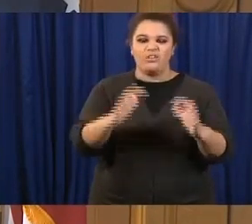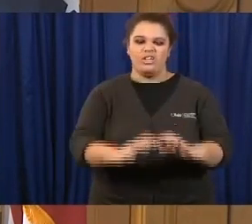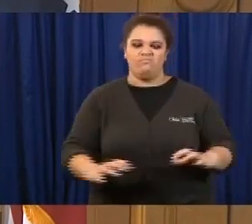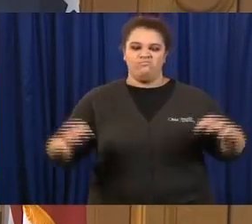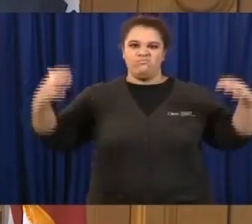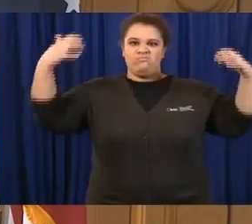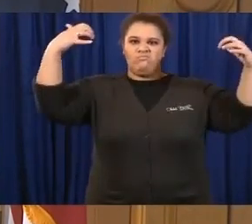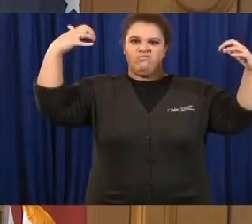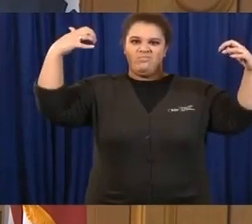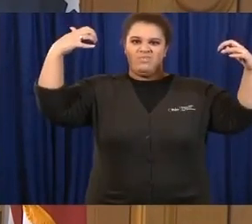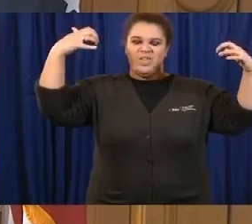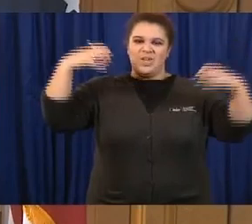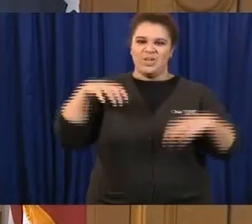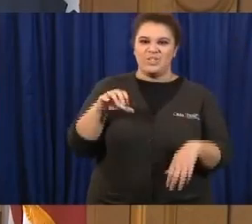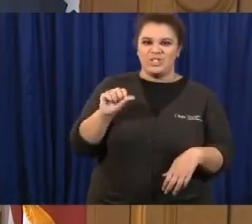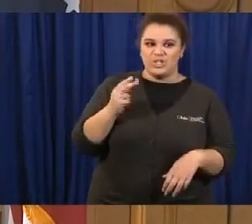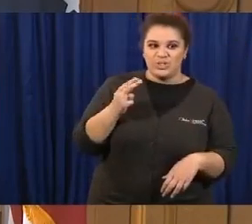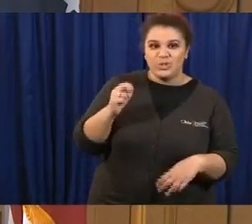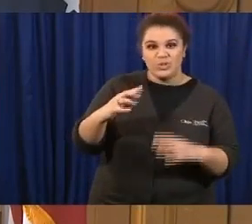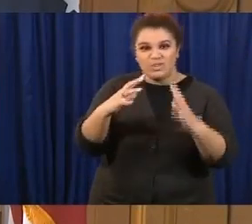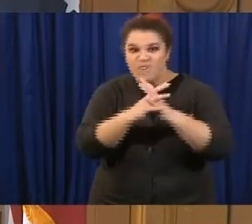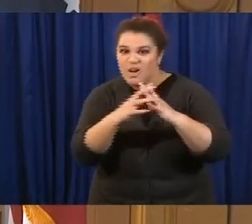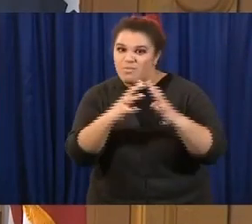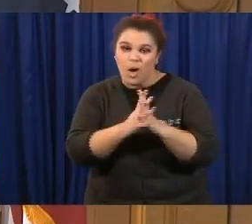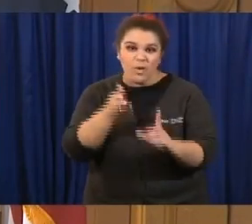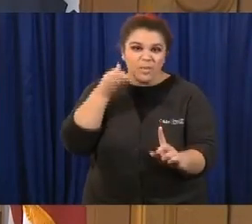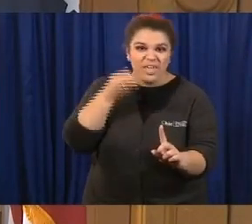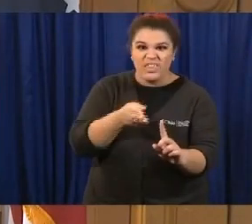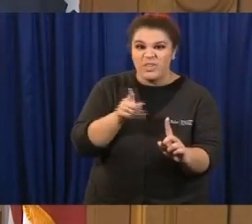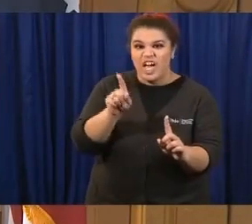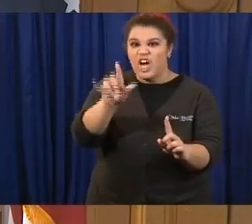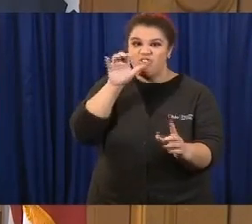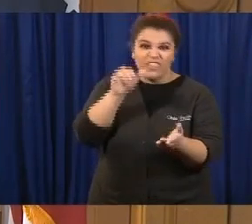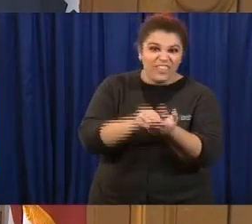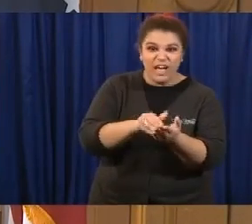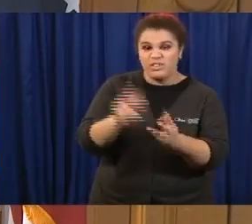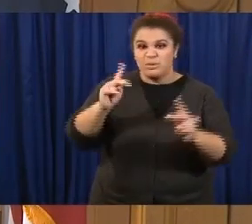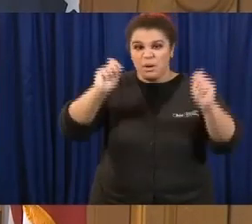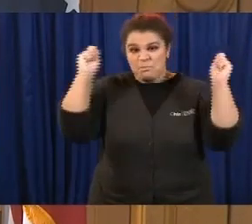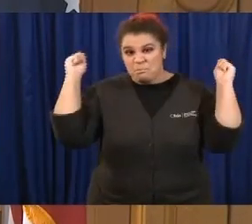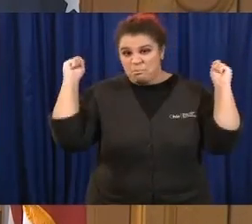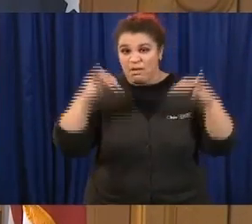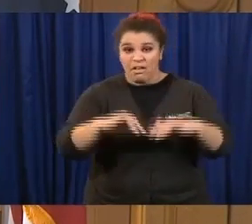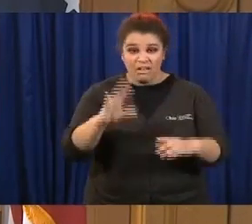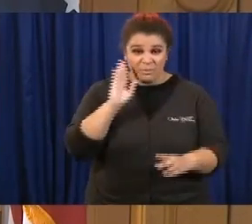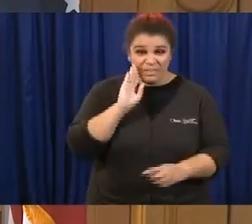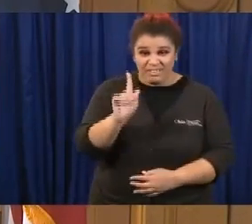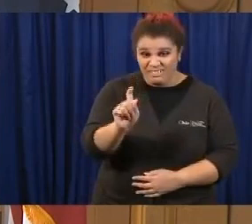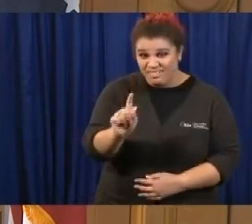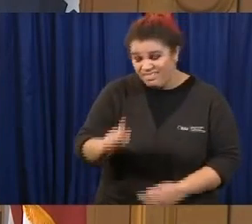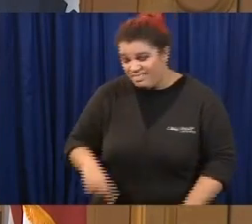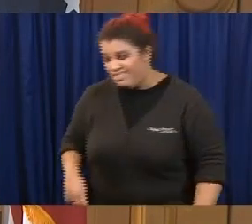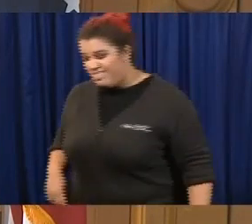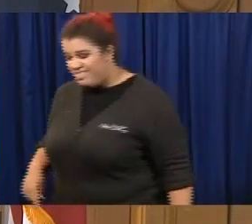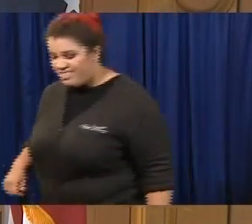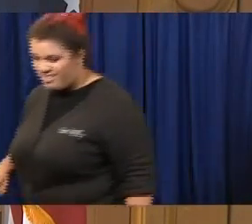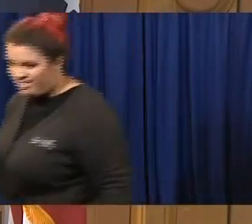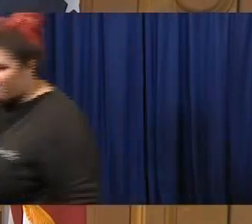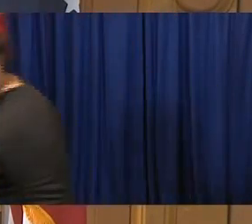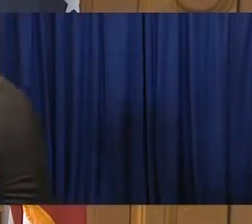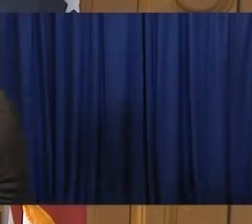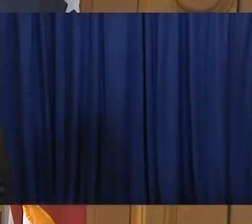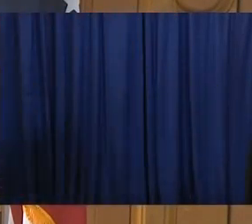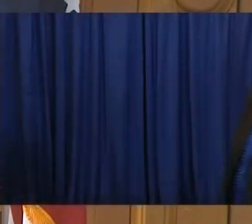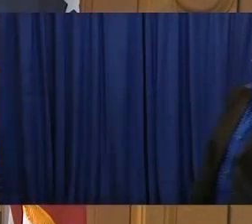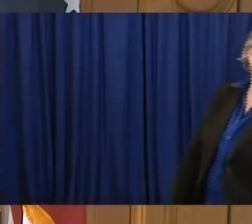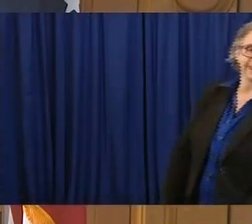either one. I think I've said this before. I told our son, Brian, who runs a minor league baseball team in Asheville,